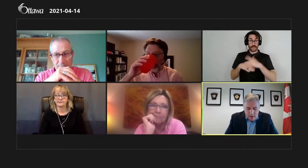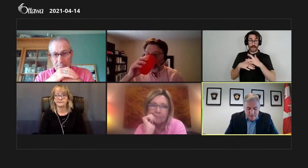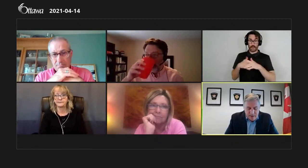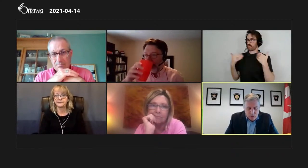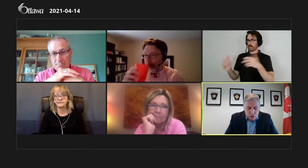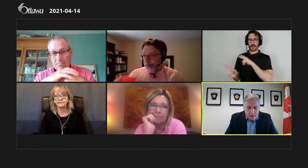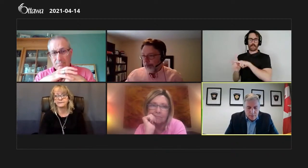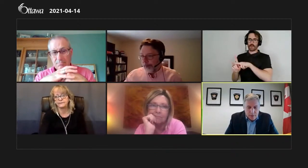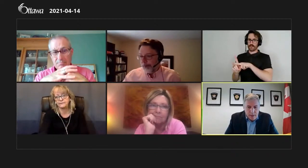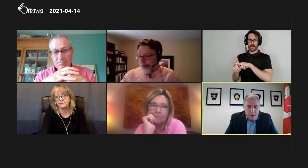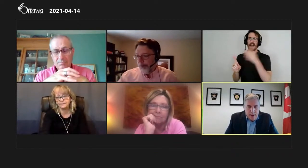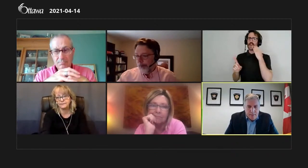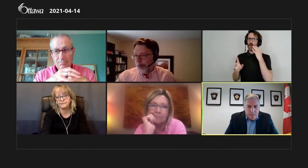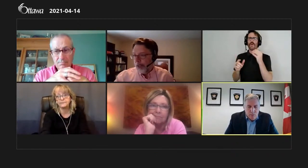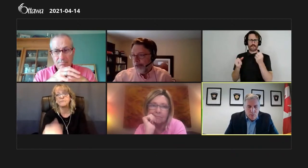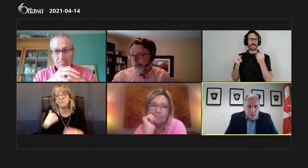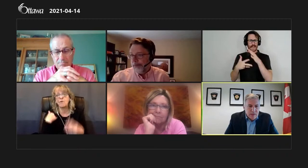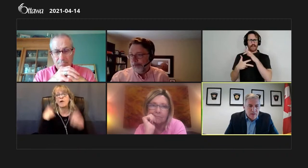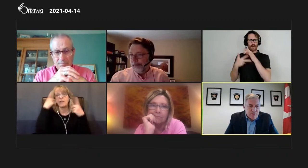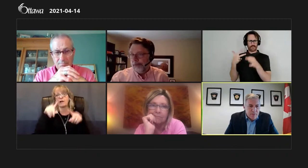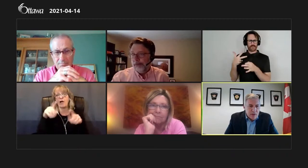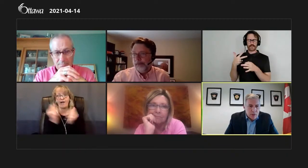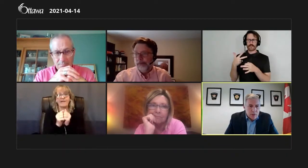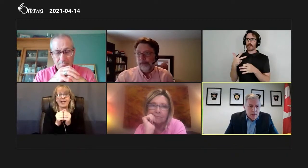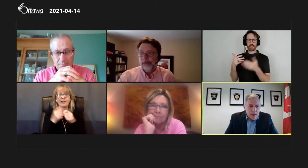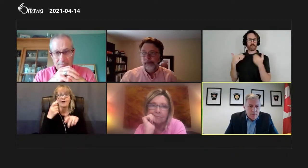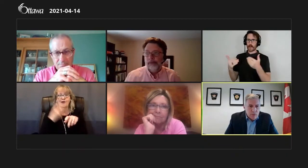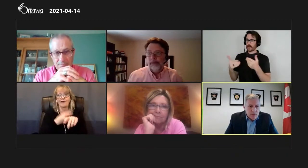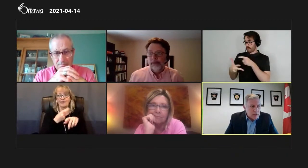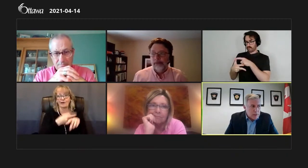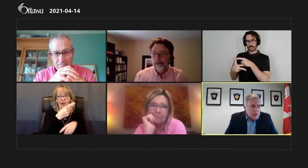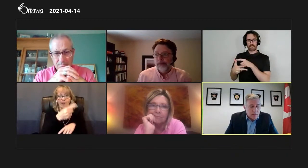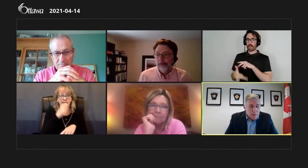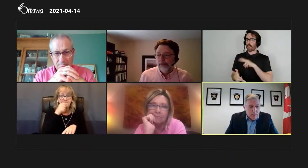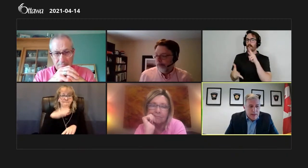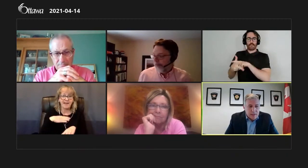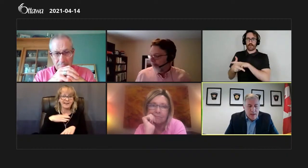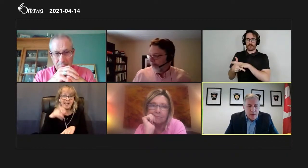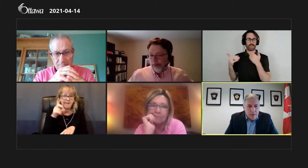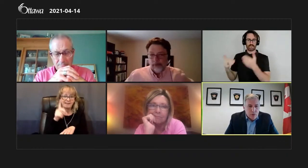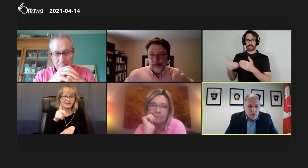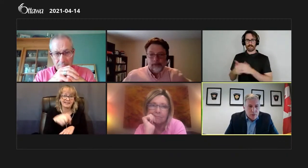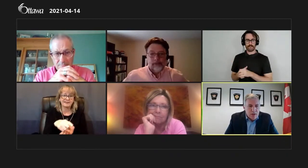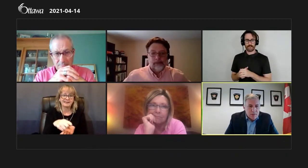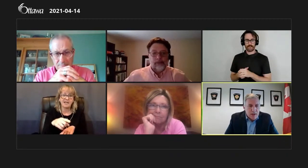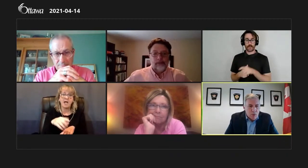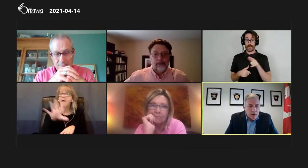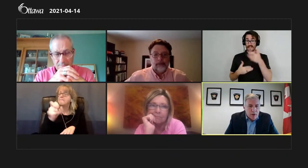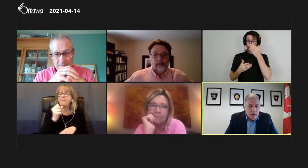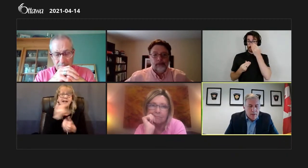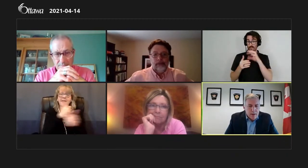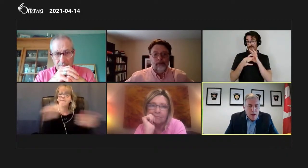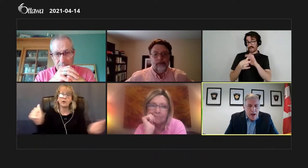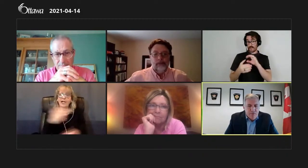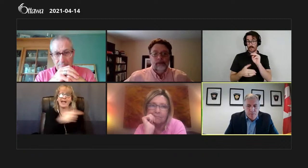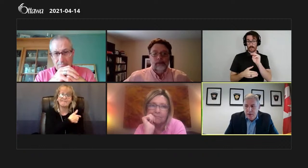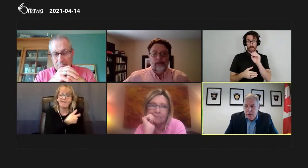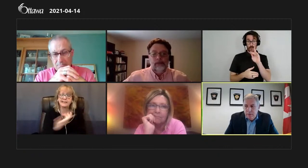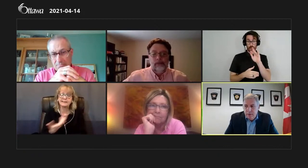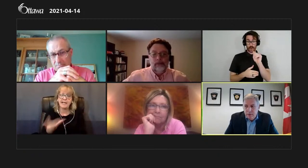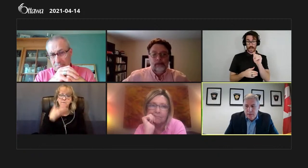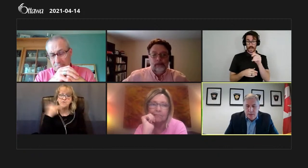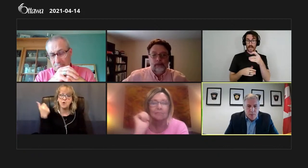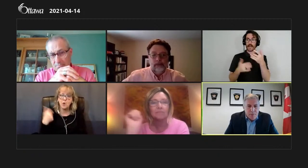that you have several channels. This information came to us the last day, so the team is now working on it. I've